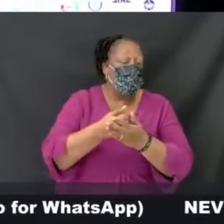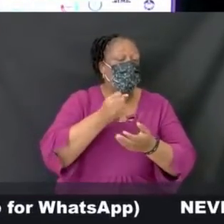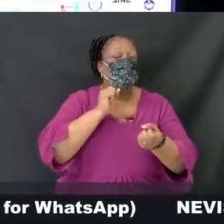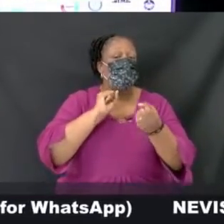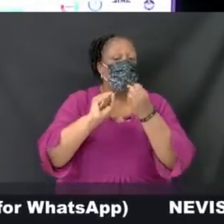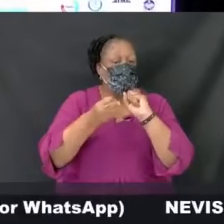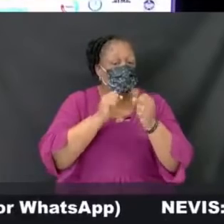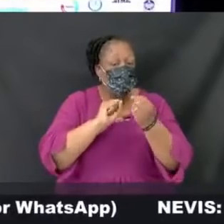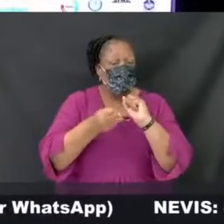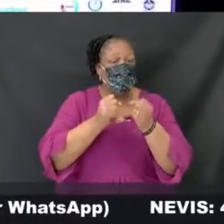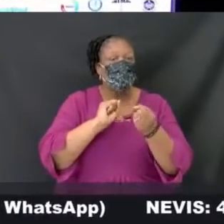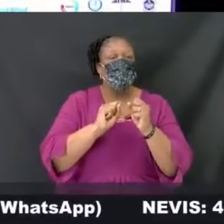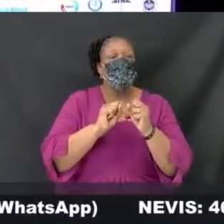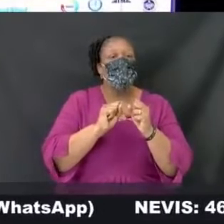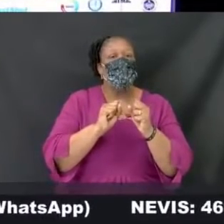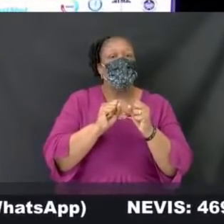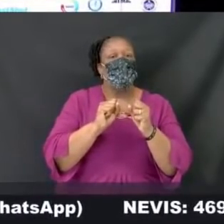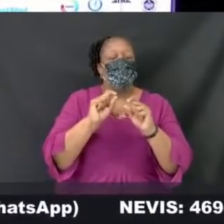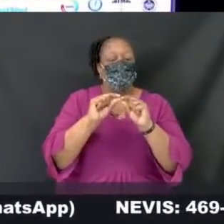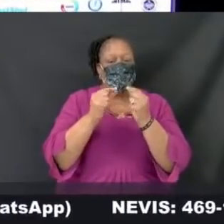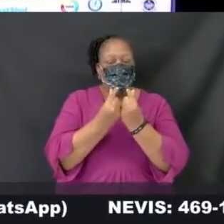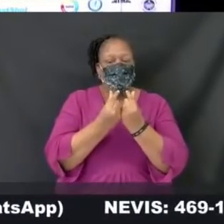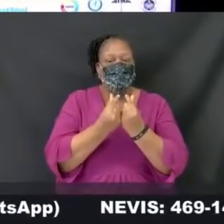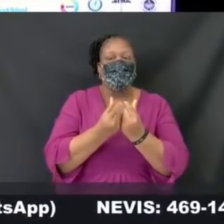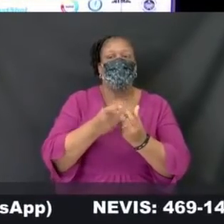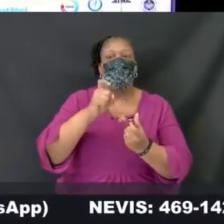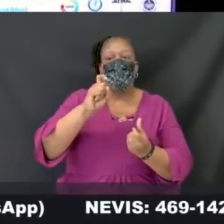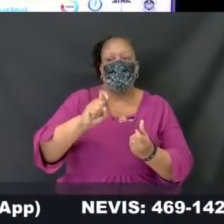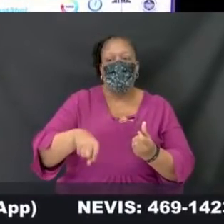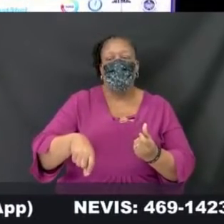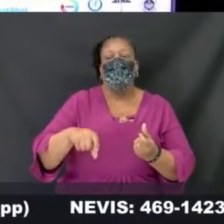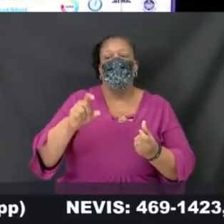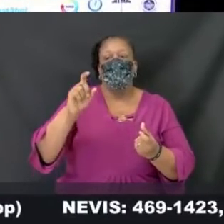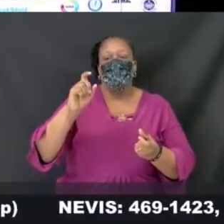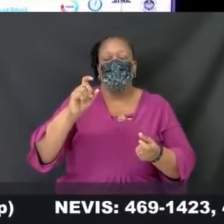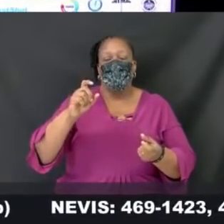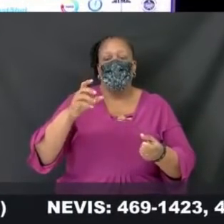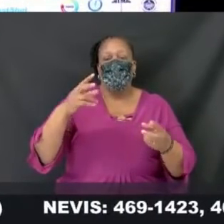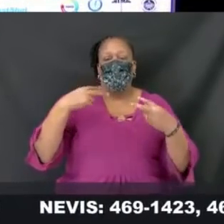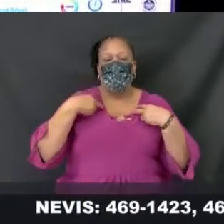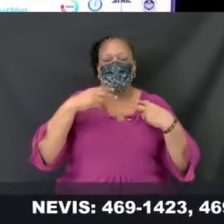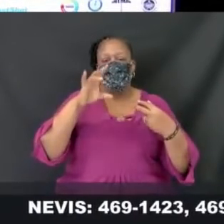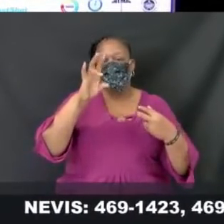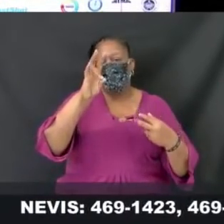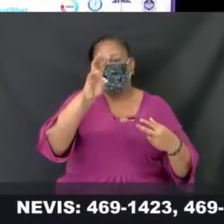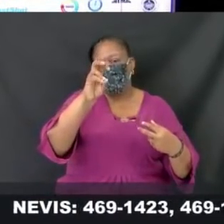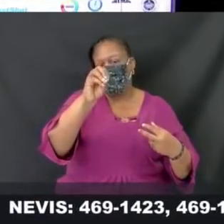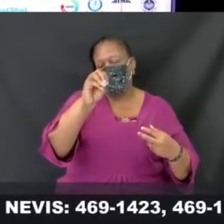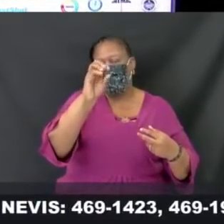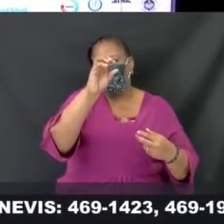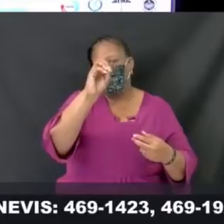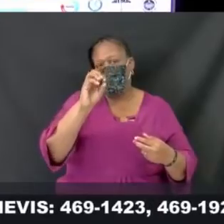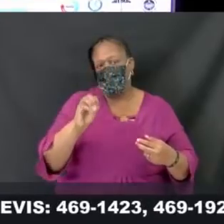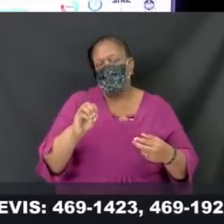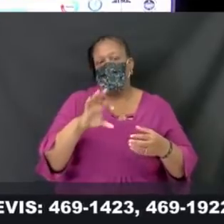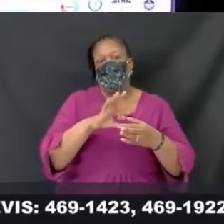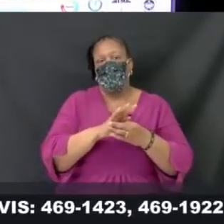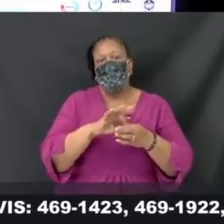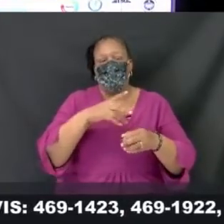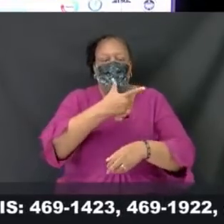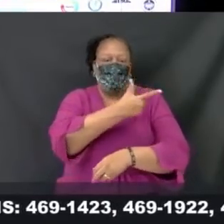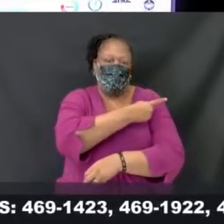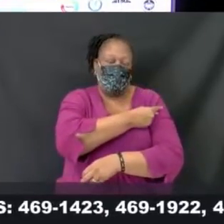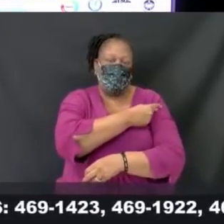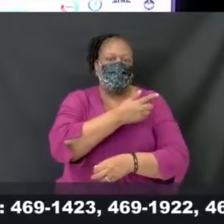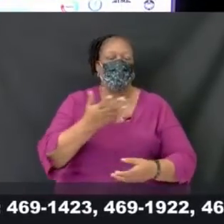of approximately 70% vaccination rate for them to be able to operate under this environment at